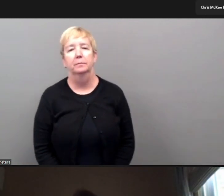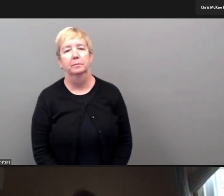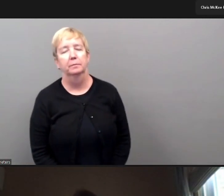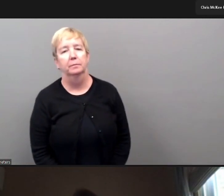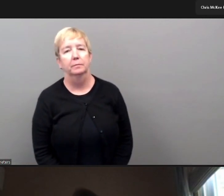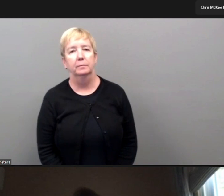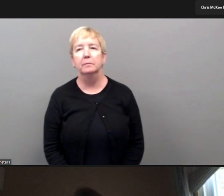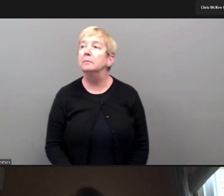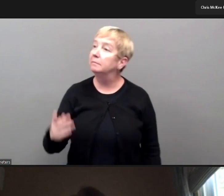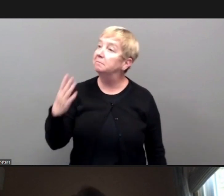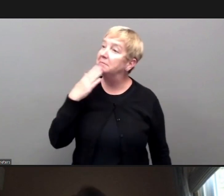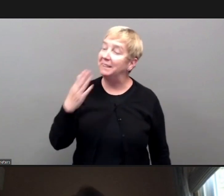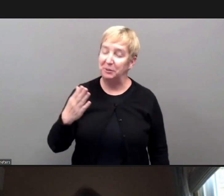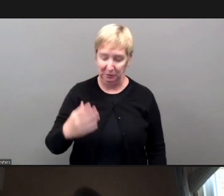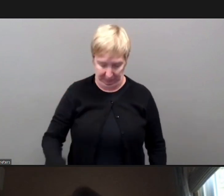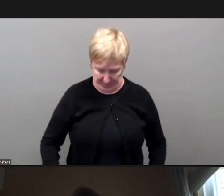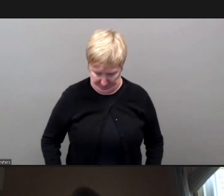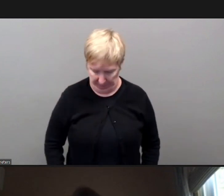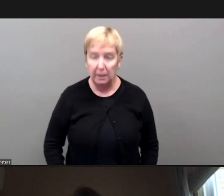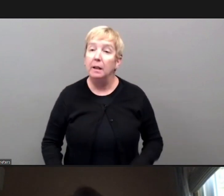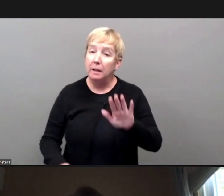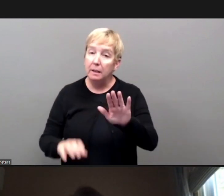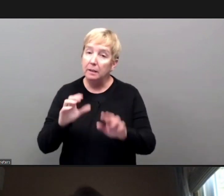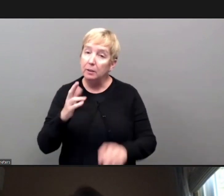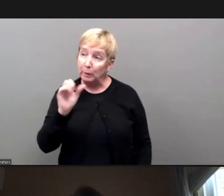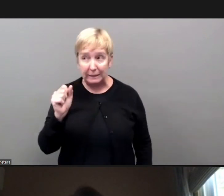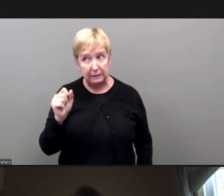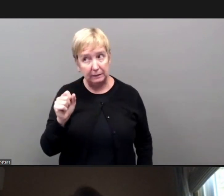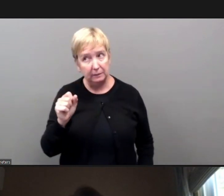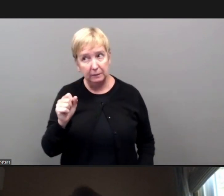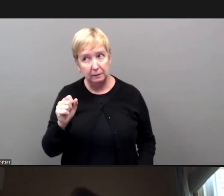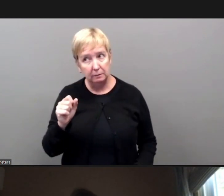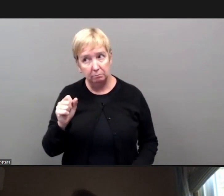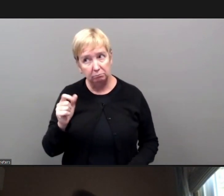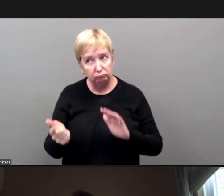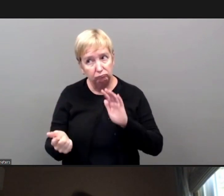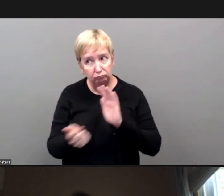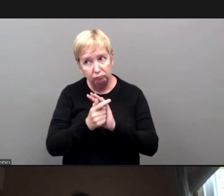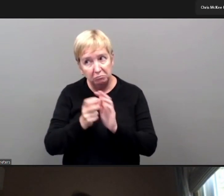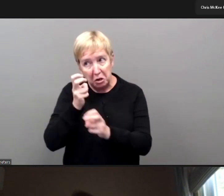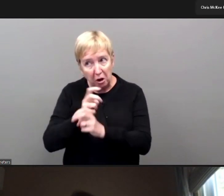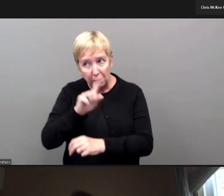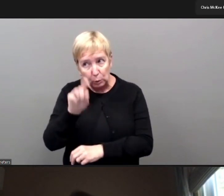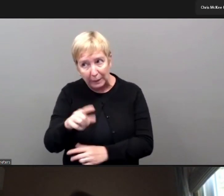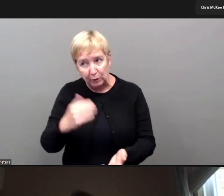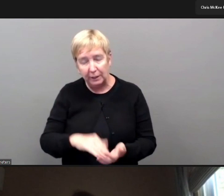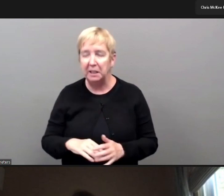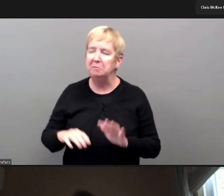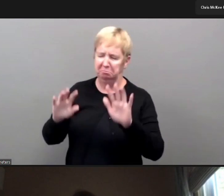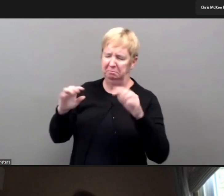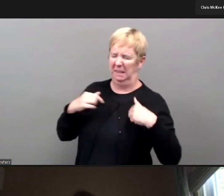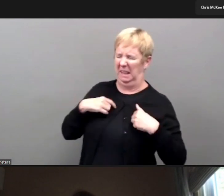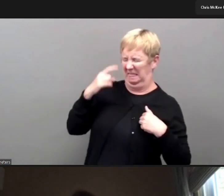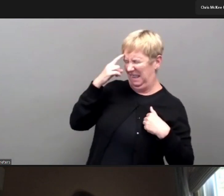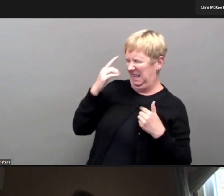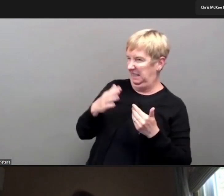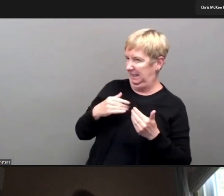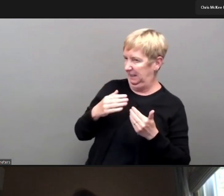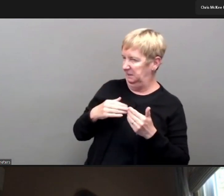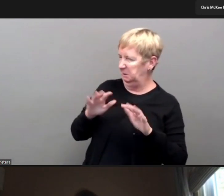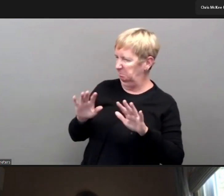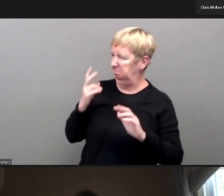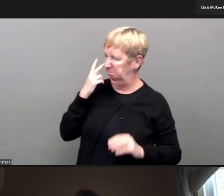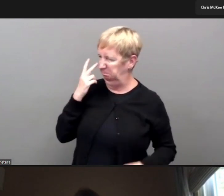Thanks again. Chris, this question can't be as hard as the last one. I promise it. I think this one will be easier. I don't know.